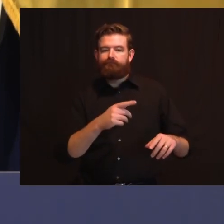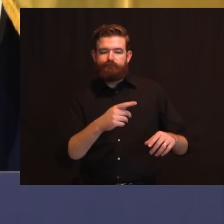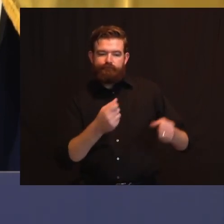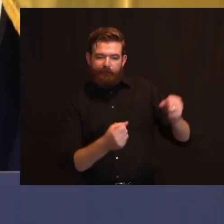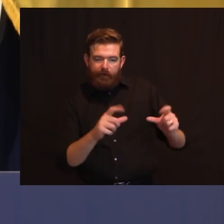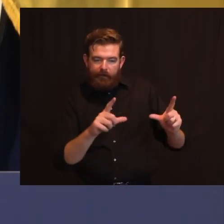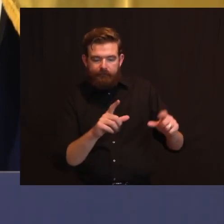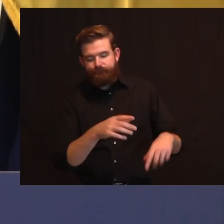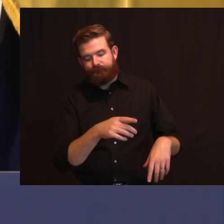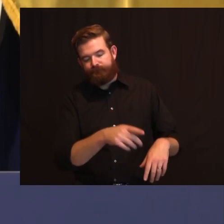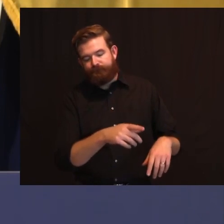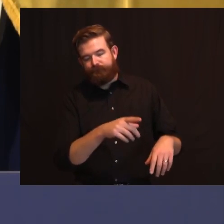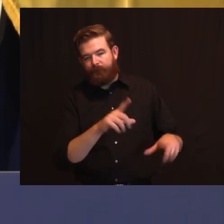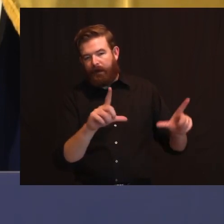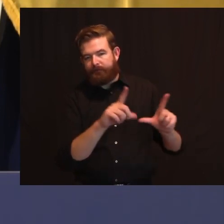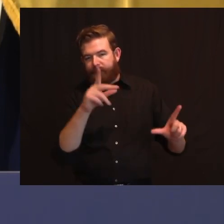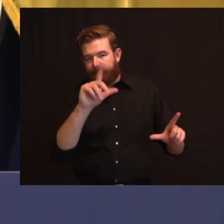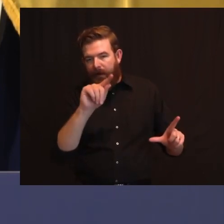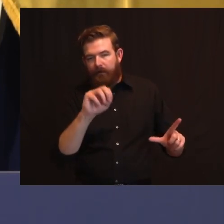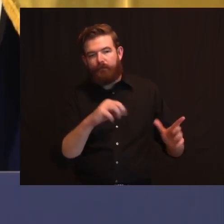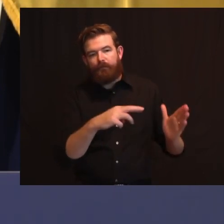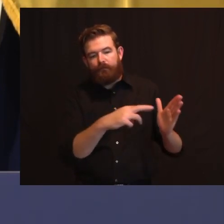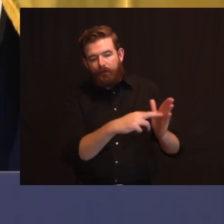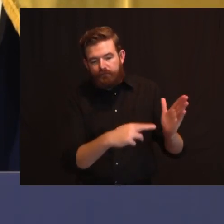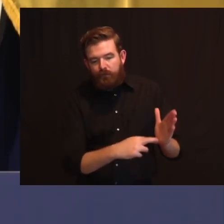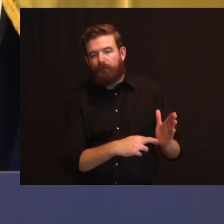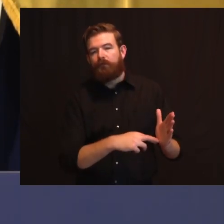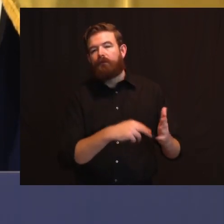And so that's going to be another reality of your